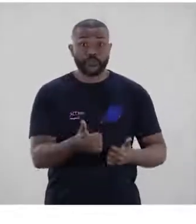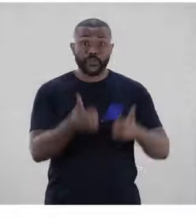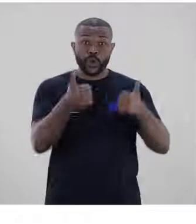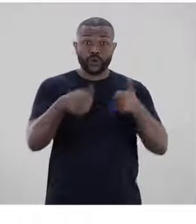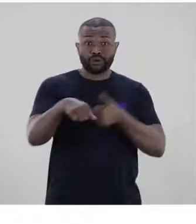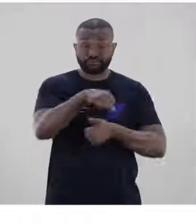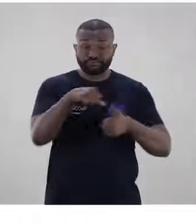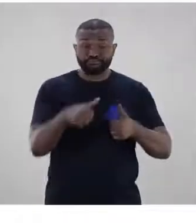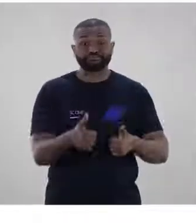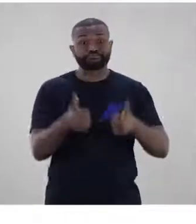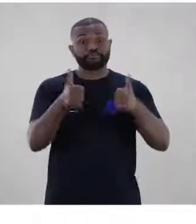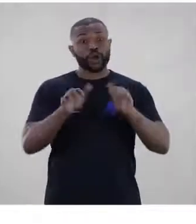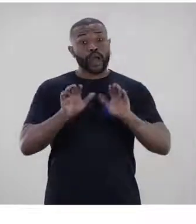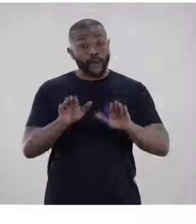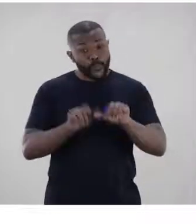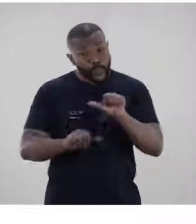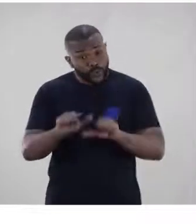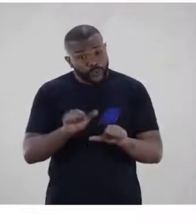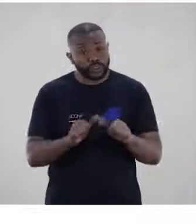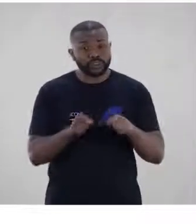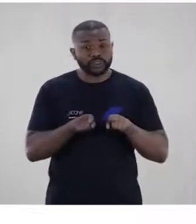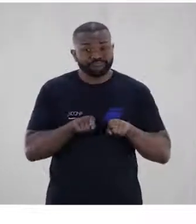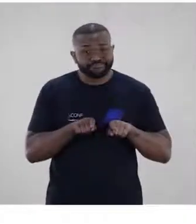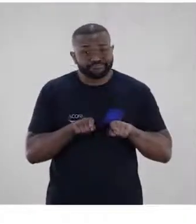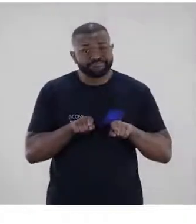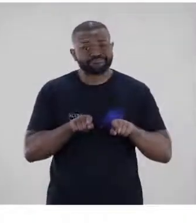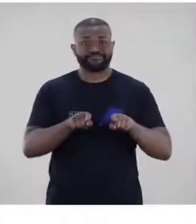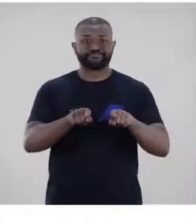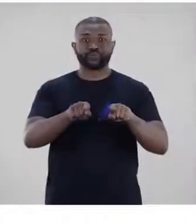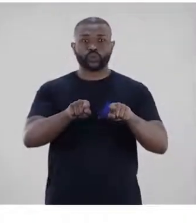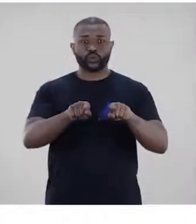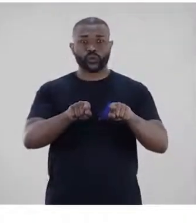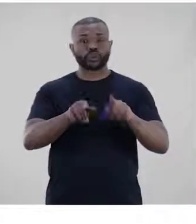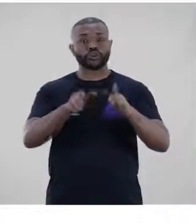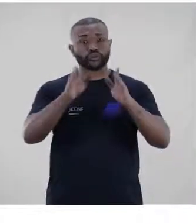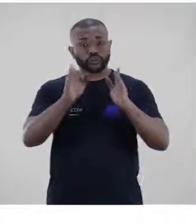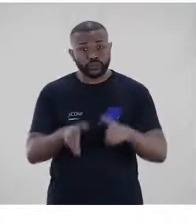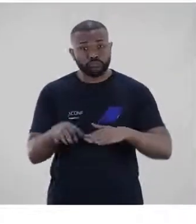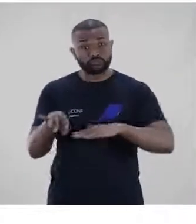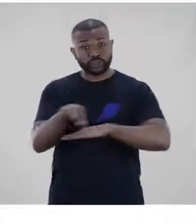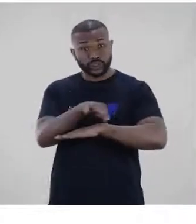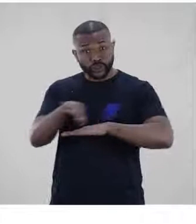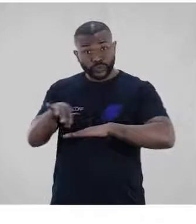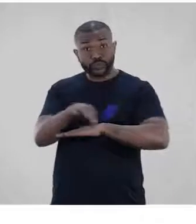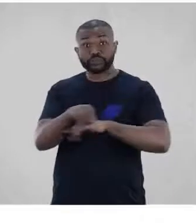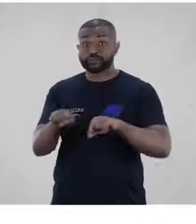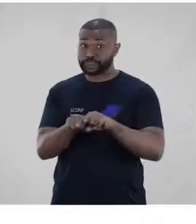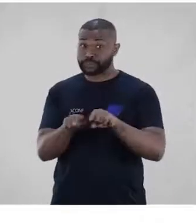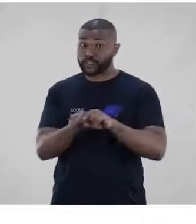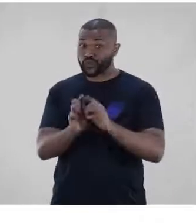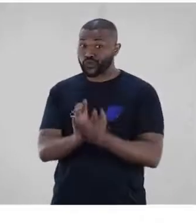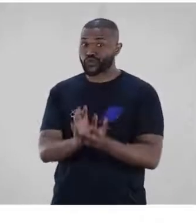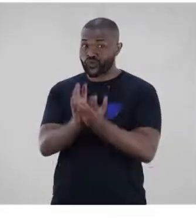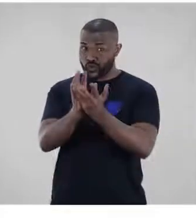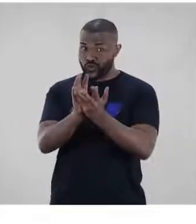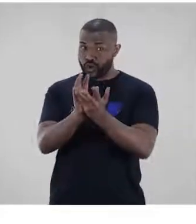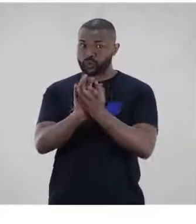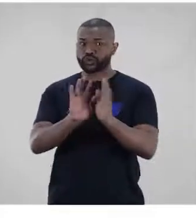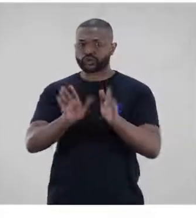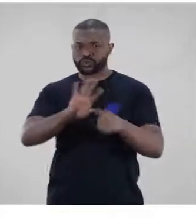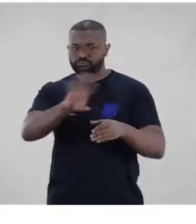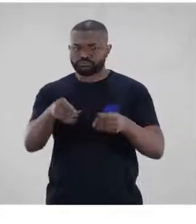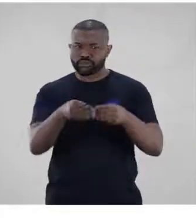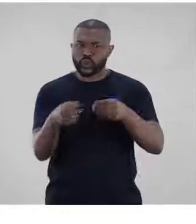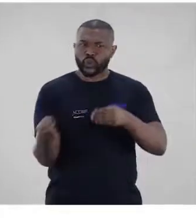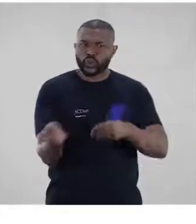the reality is that the change happens orthogonal to this decomposition of the architecture or decomposition of the group. If you need to add a